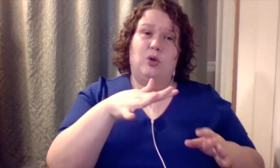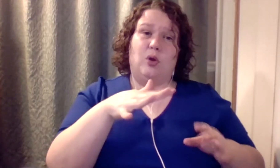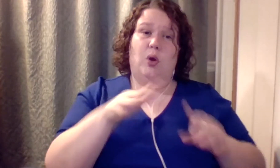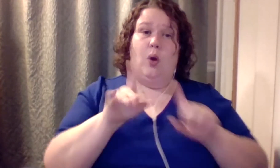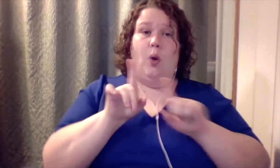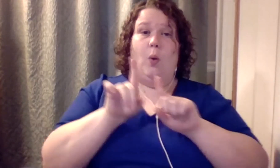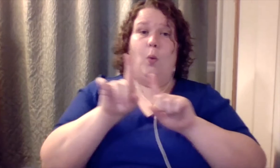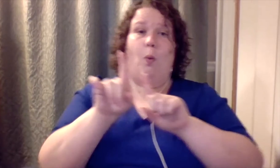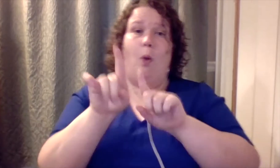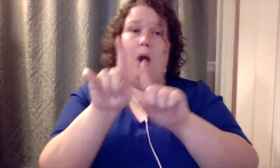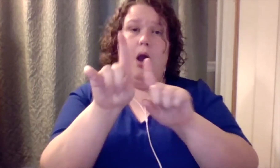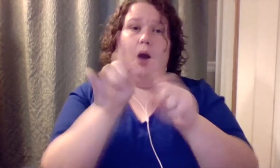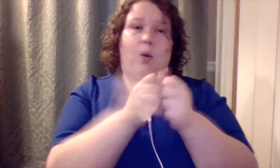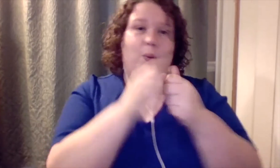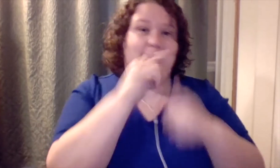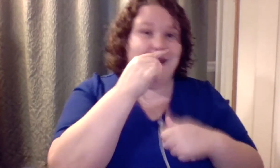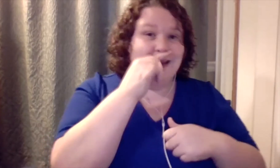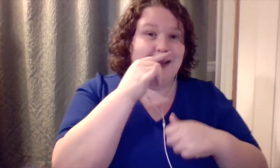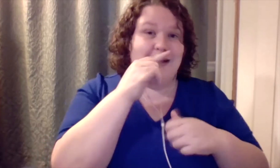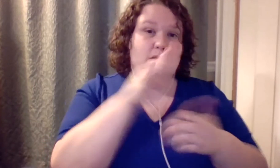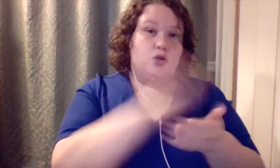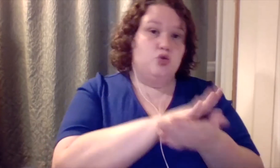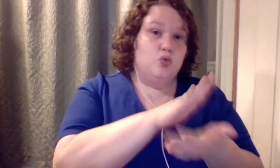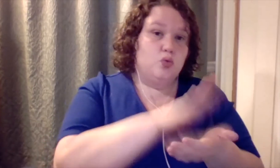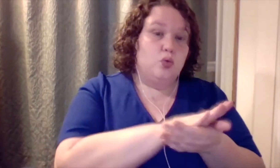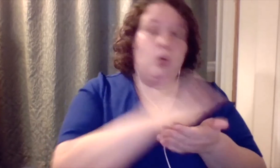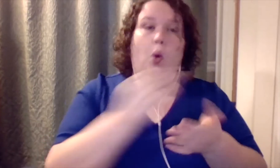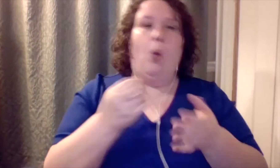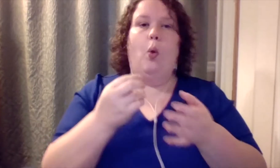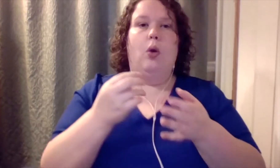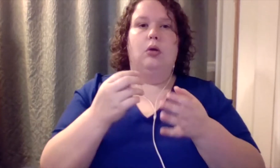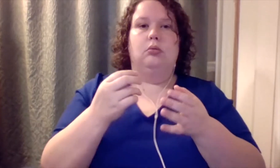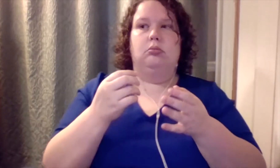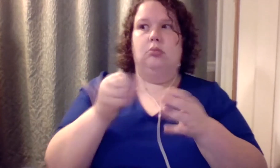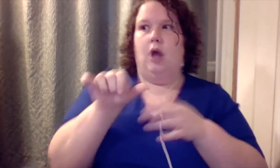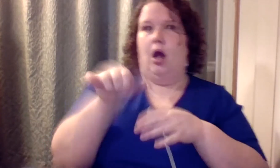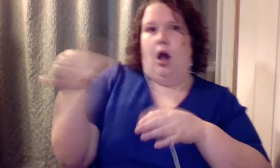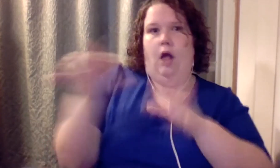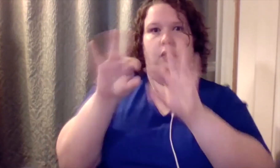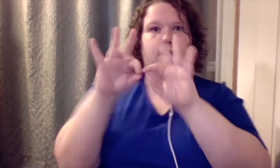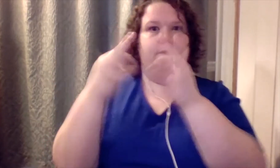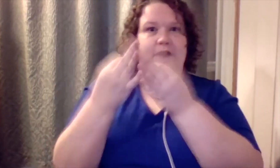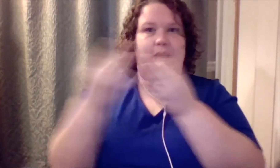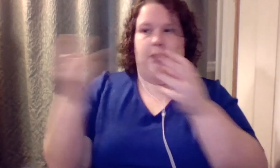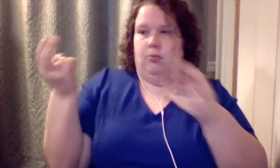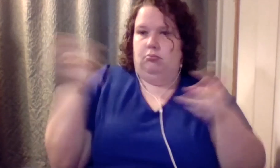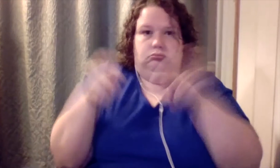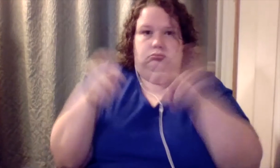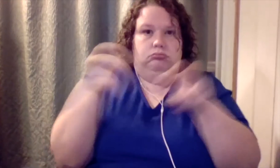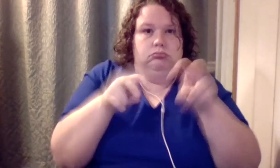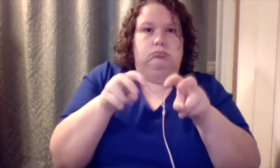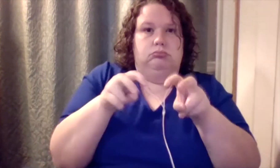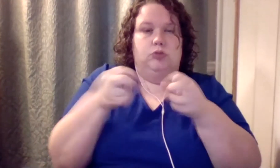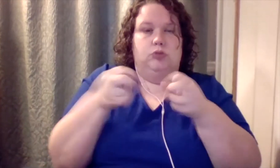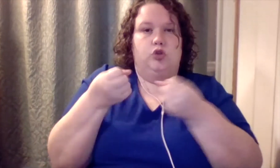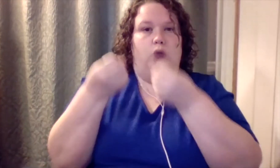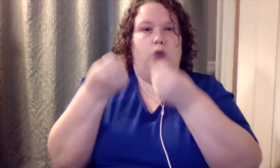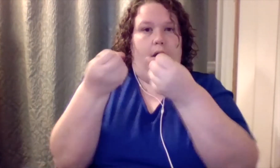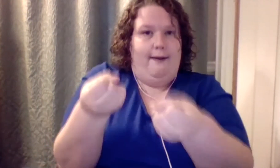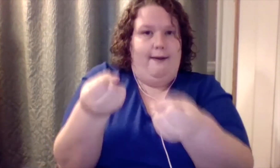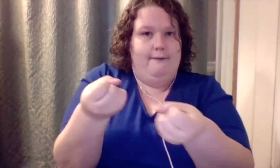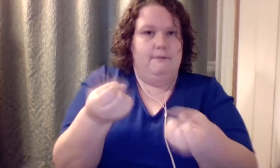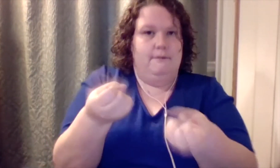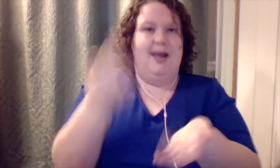who co-ride to school or whatever. Like, it just making it less accessible to parents and families is never a good